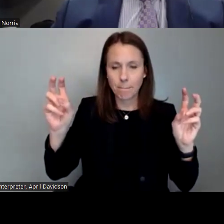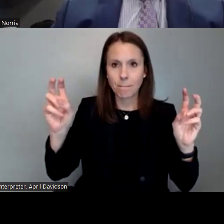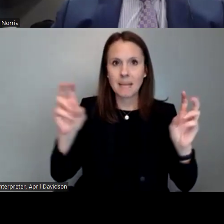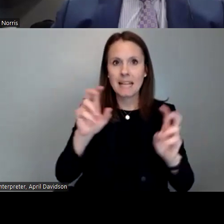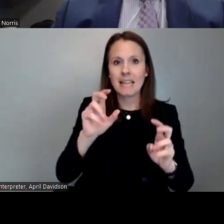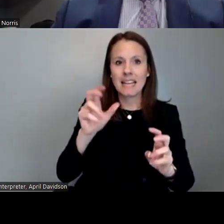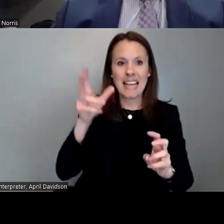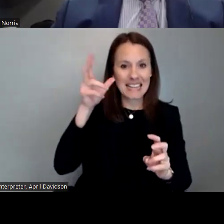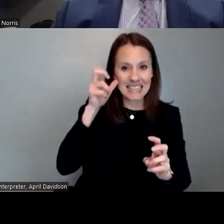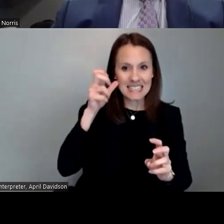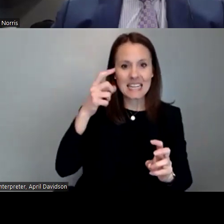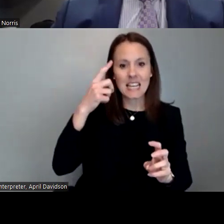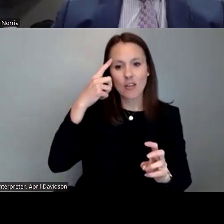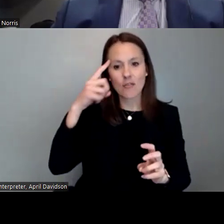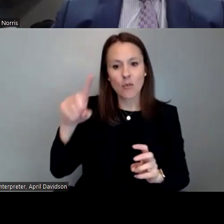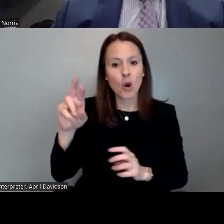Listening for Race,